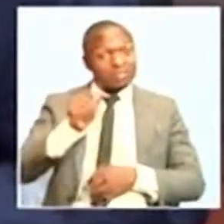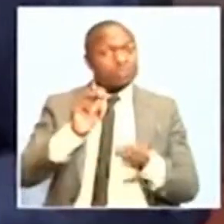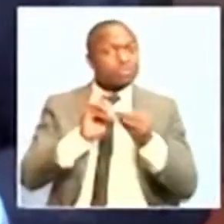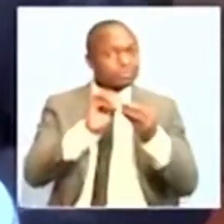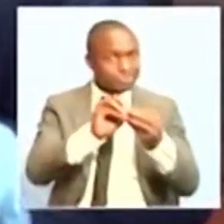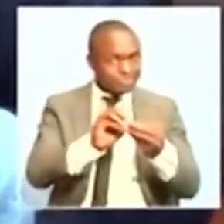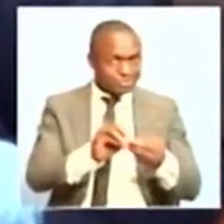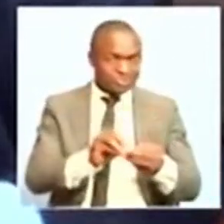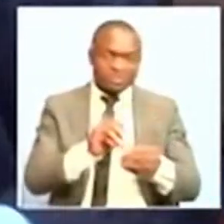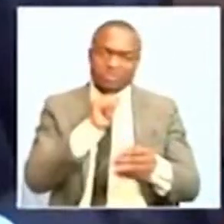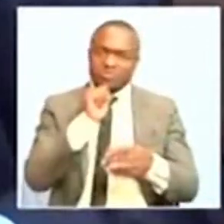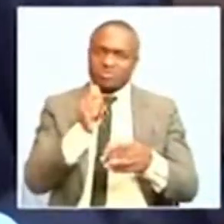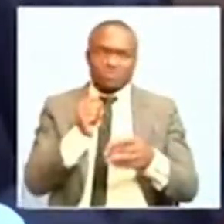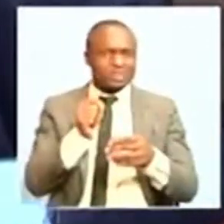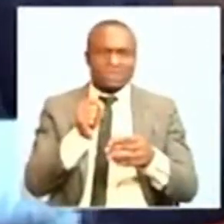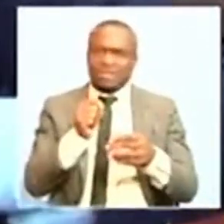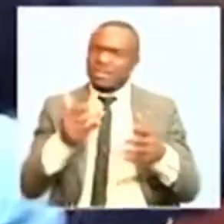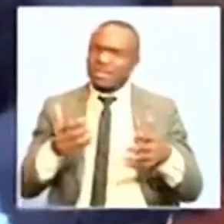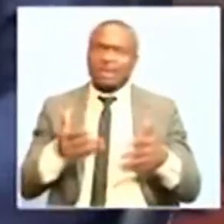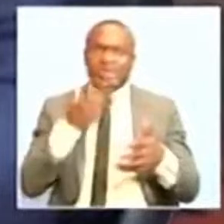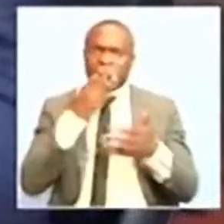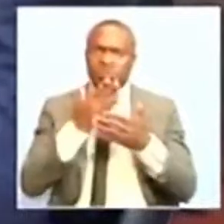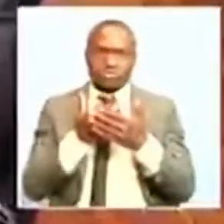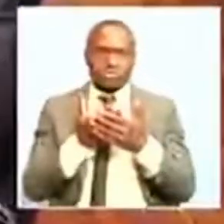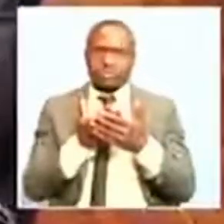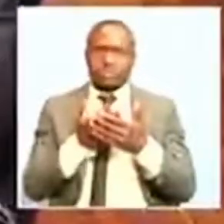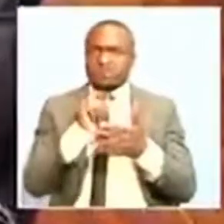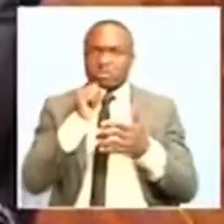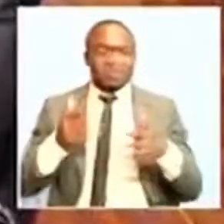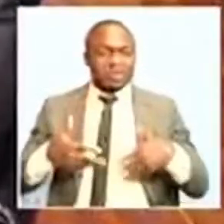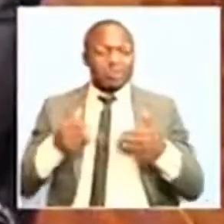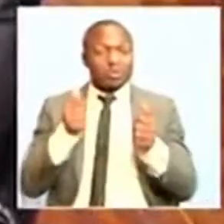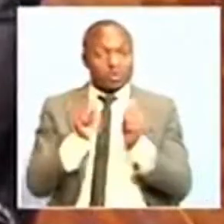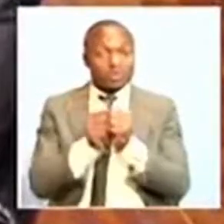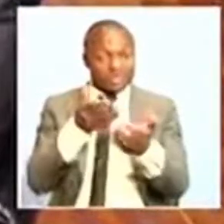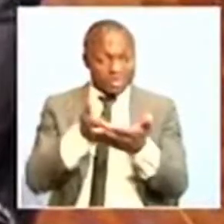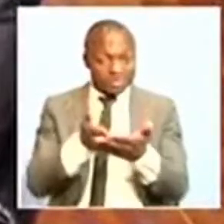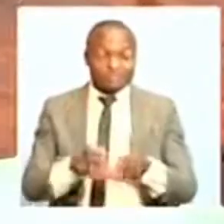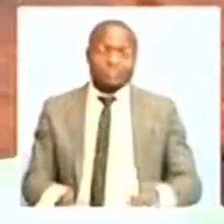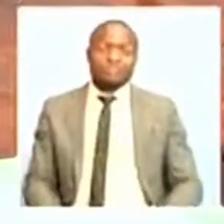very comfortable with that last aspect. Yeah, I submit. Thank you. Okay.